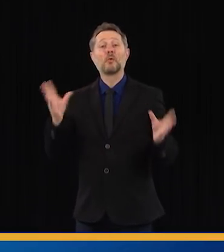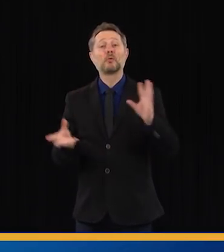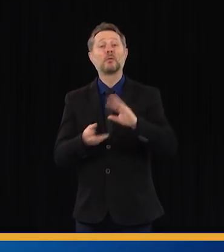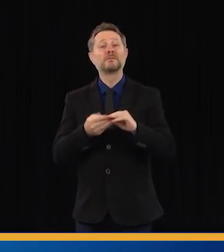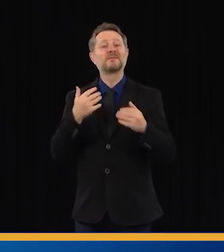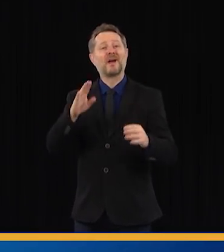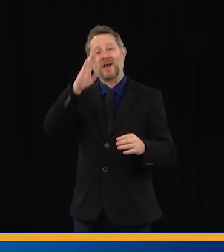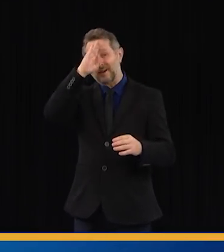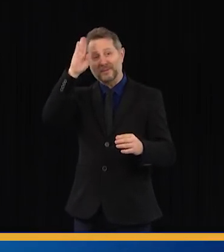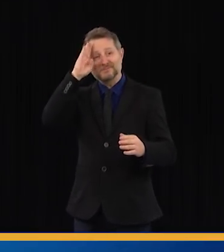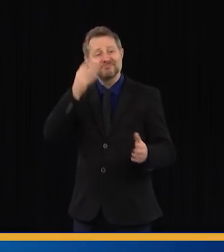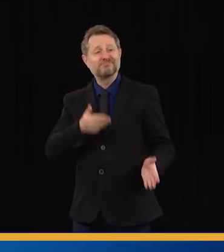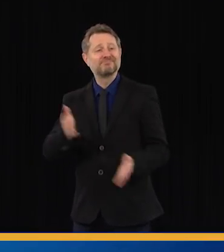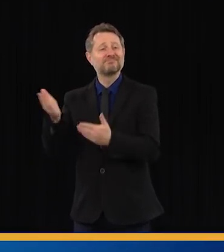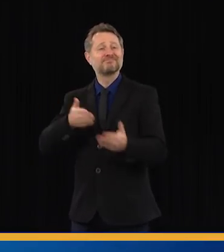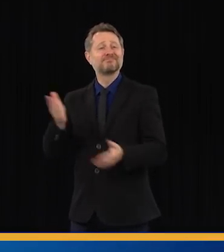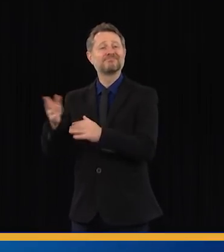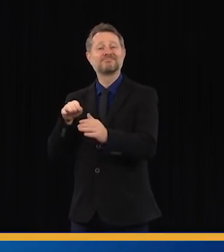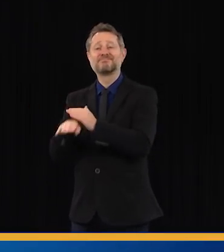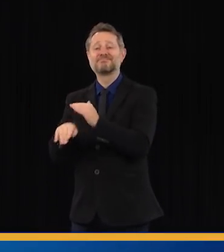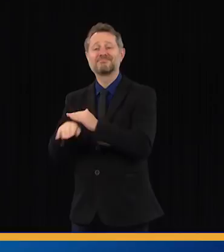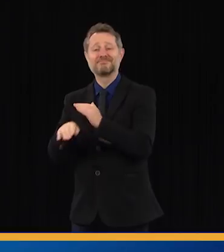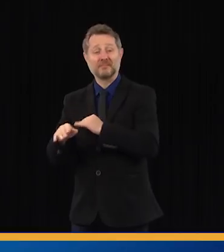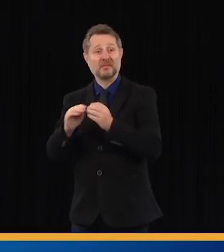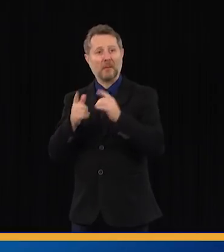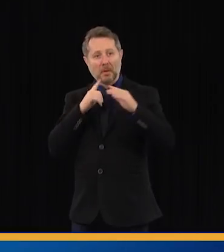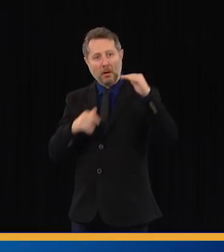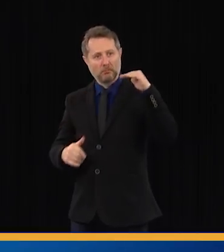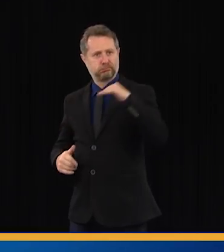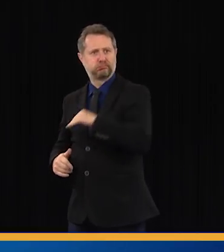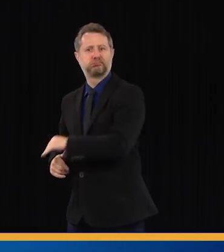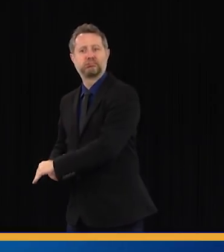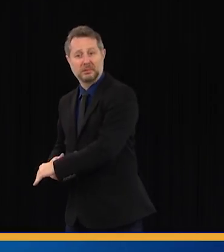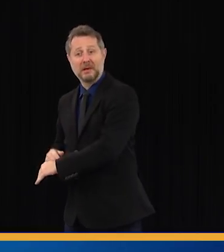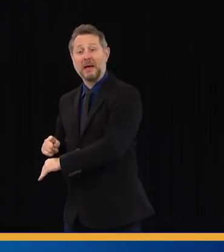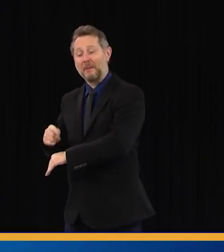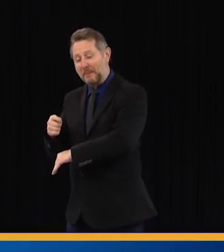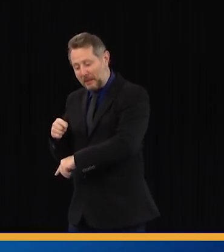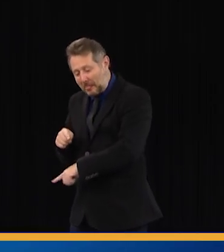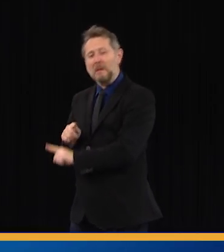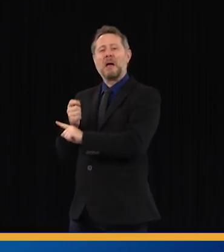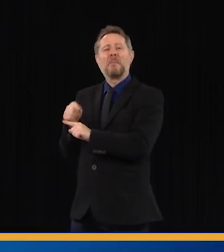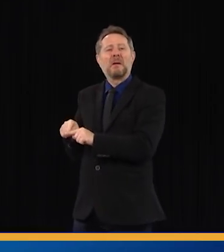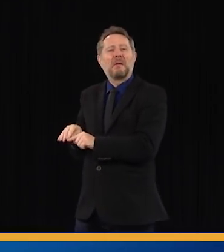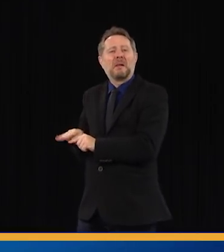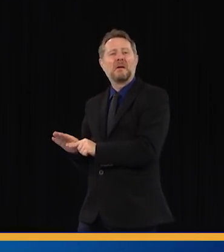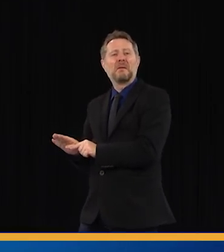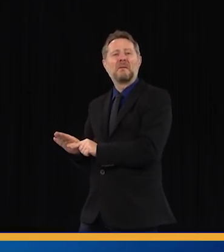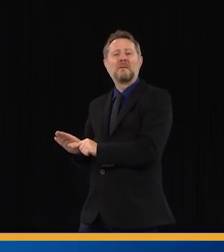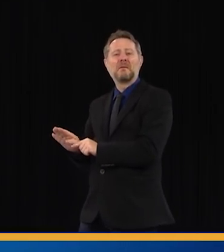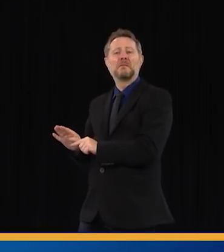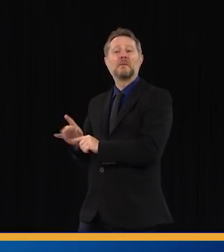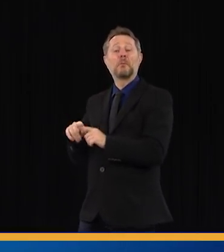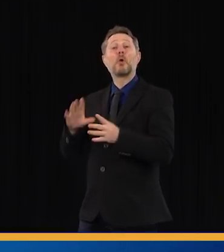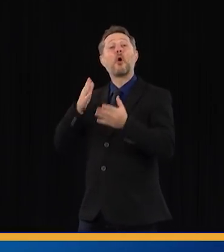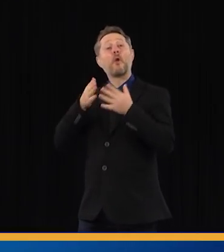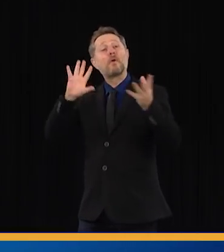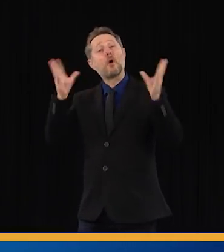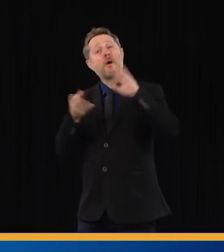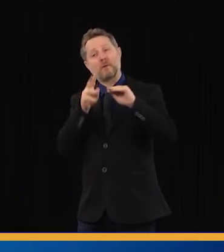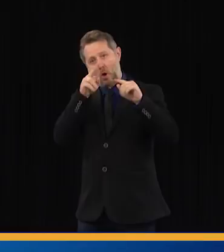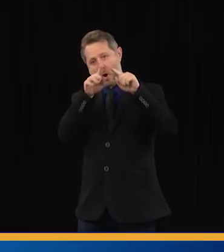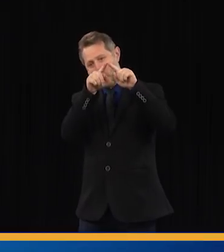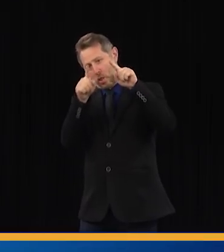net, down, a little bit up, a little bit down, but overall just follow the line. Don't get caught up